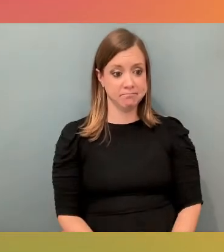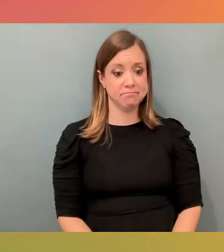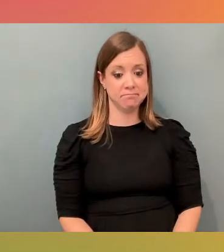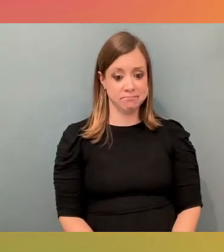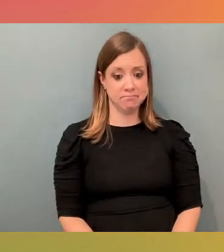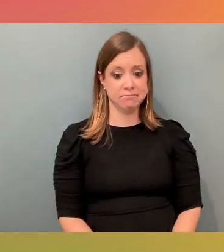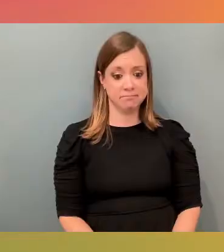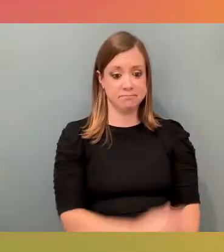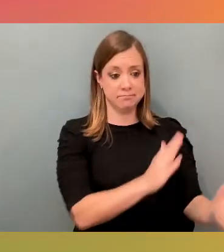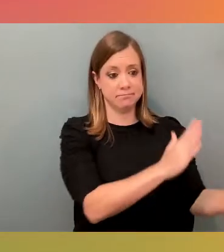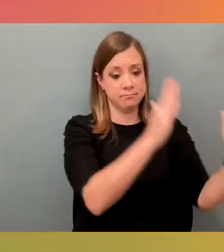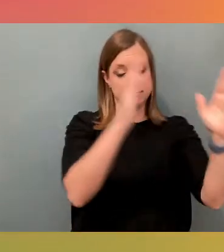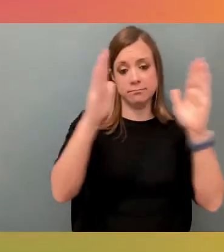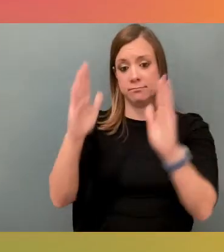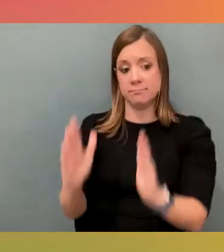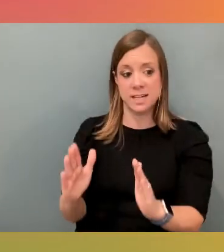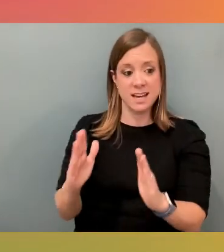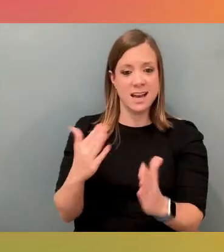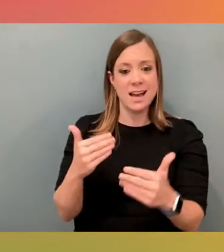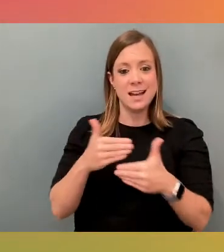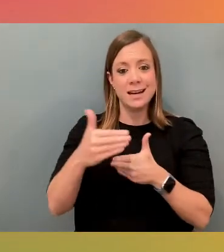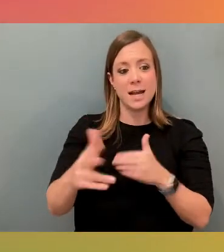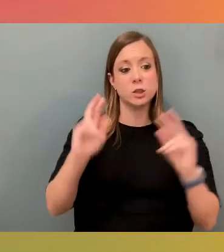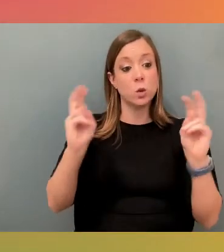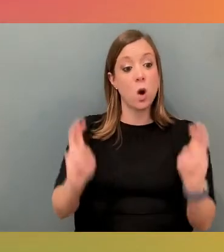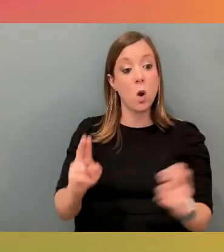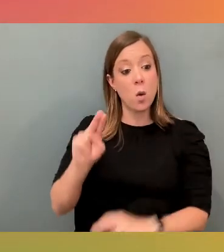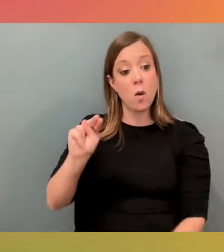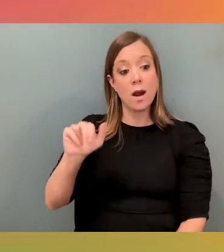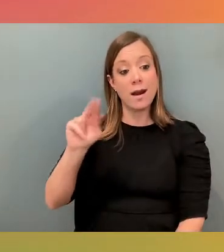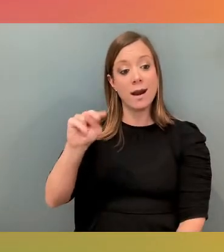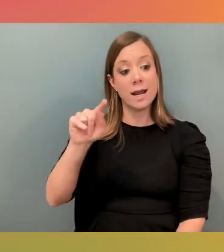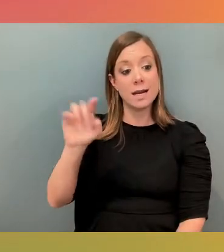The next quote is by Nanette Matthews.